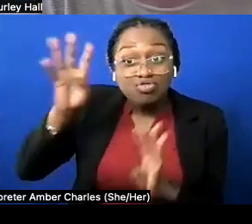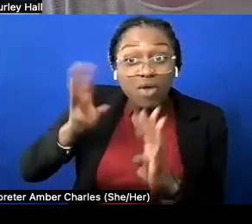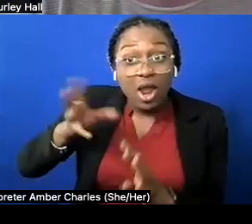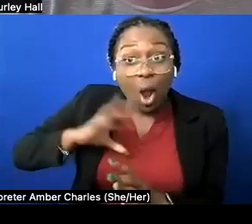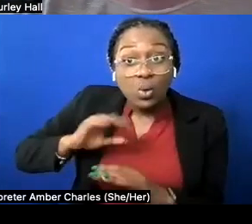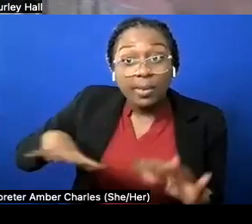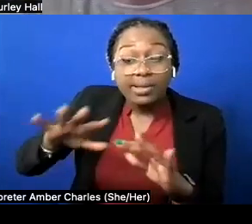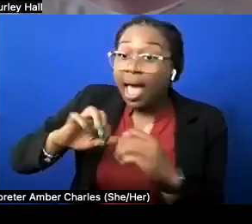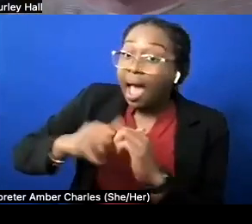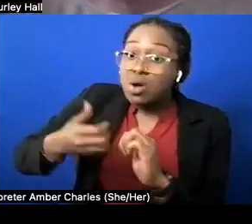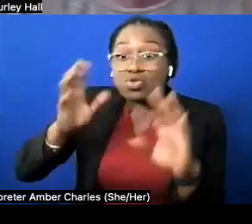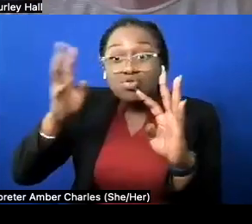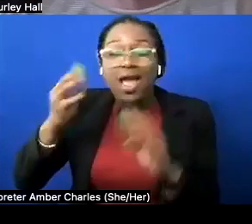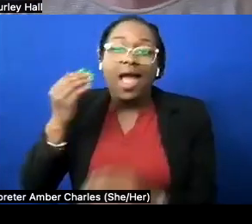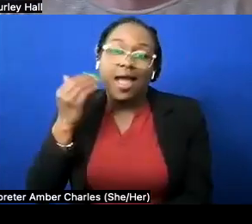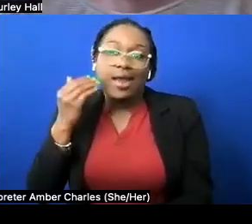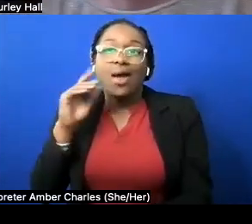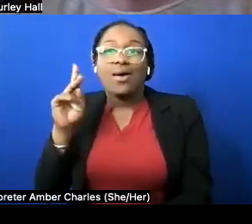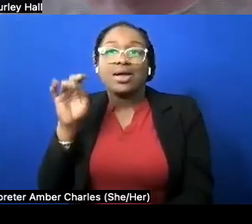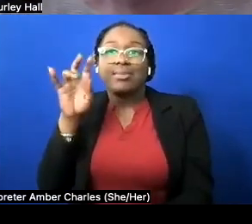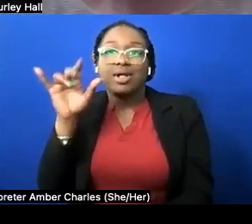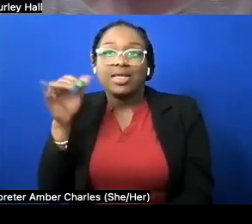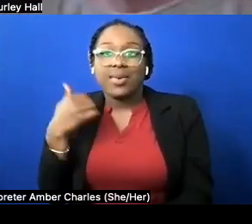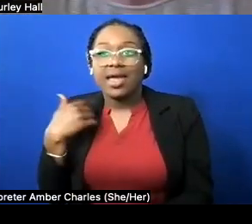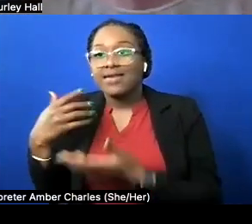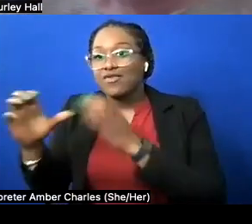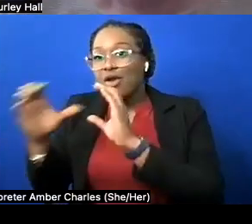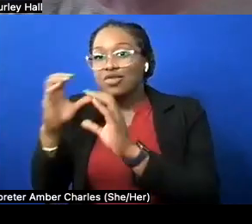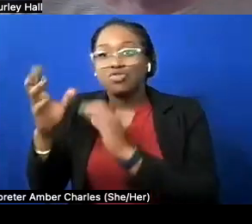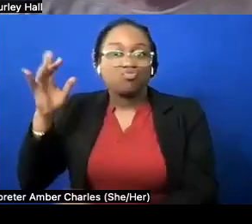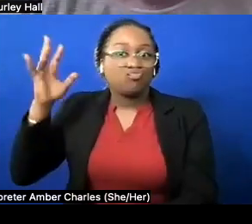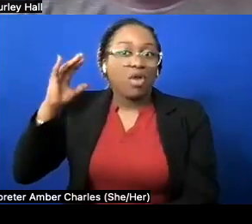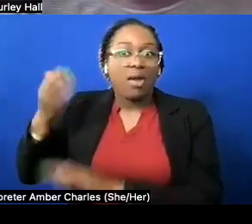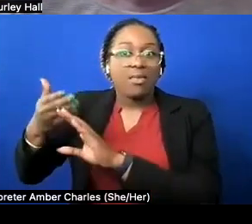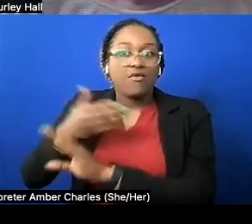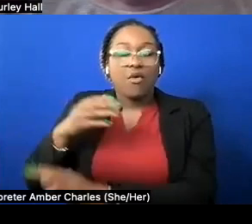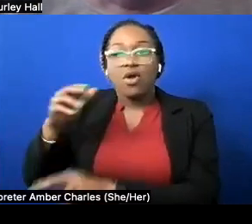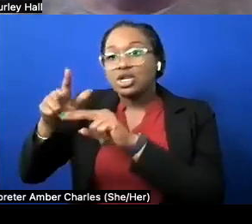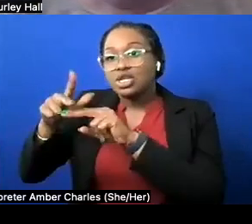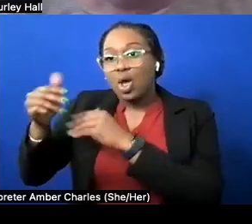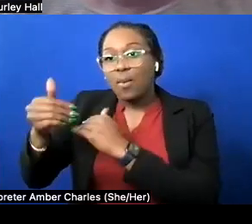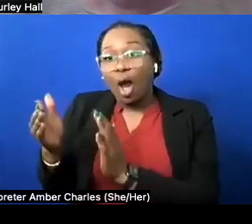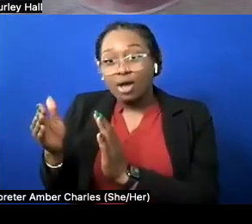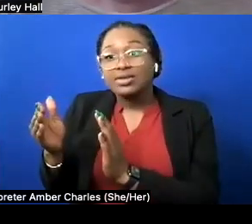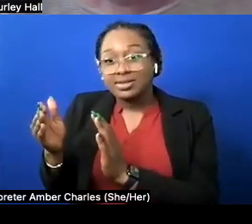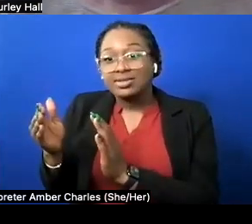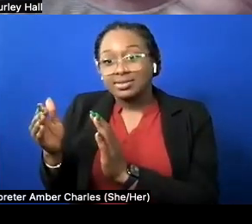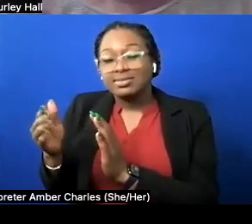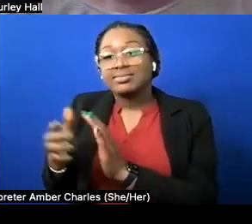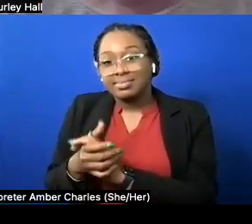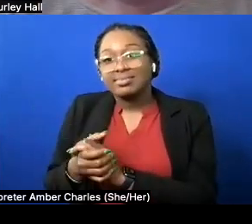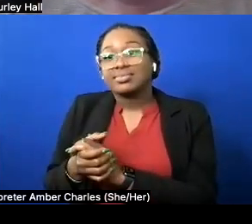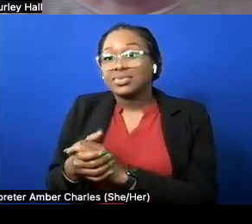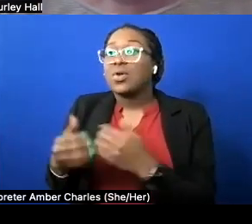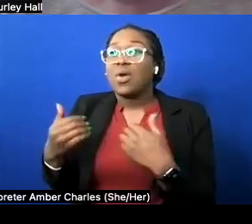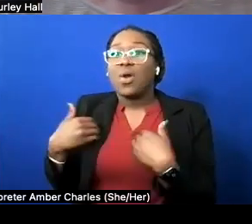creating your own space? I know, Kimberly, we had that conversation way back before you did Saltbox. You know, by all means, we have all